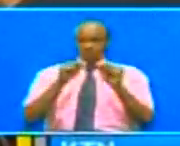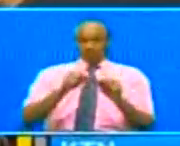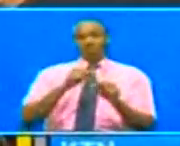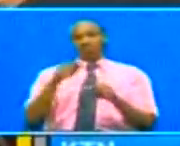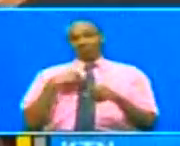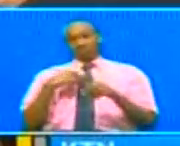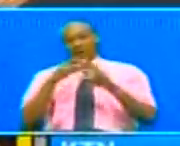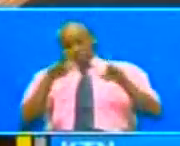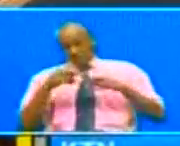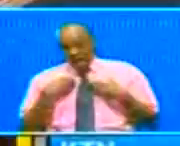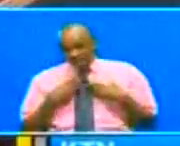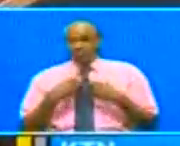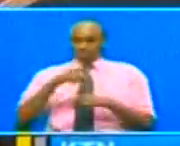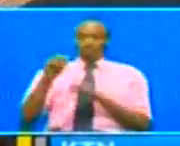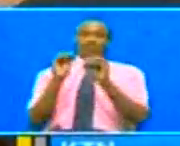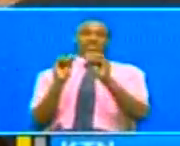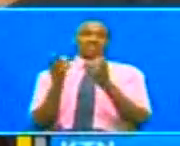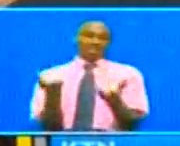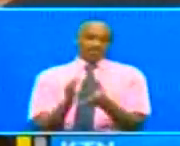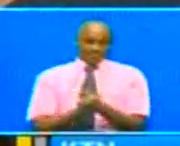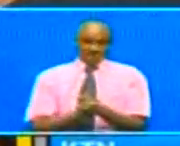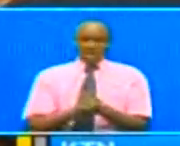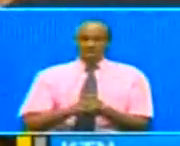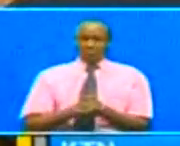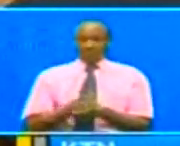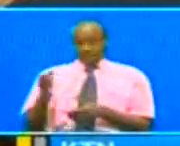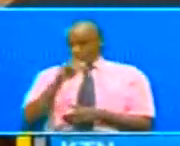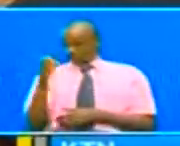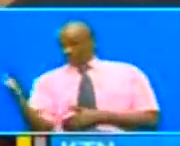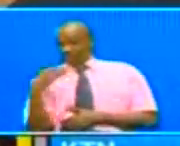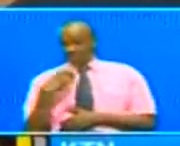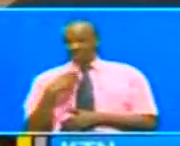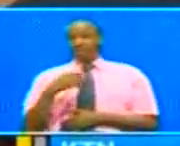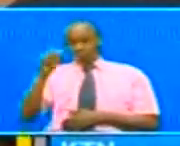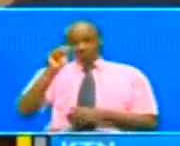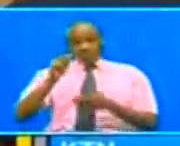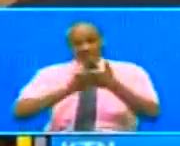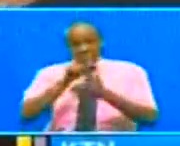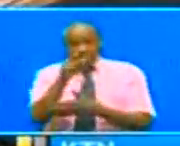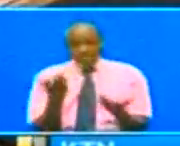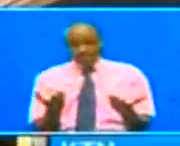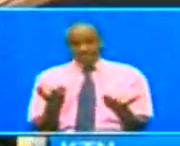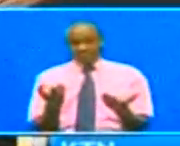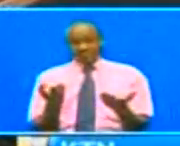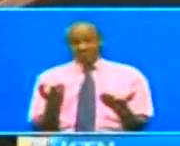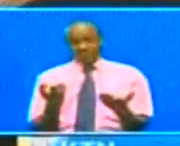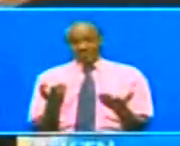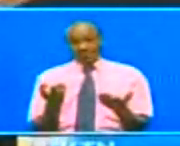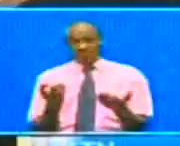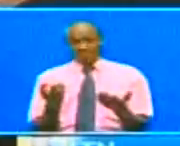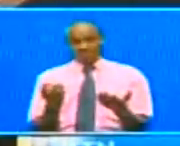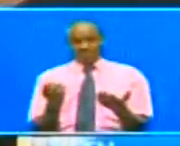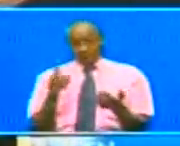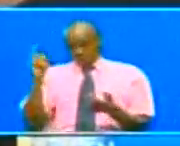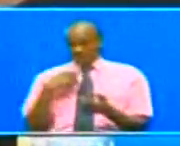run and do their program. Have you written to the archdiocese that you need? For the sake of the convent? Yeah.